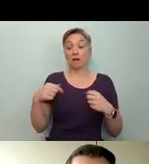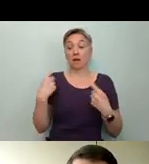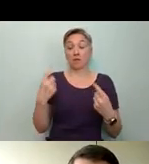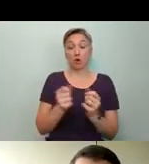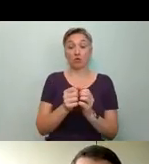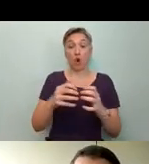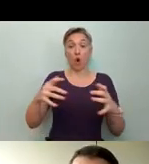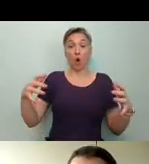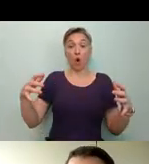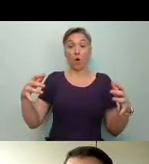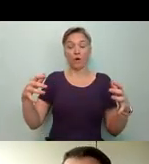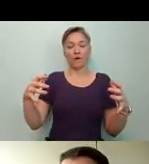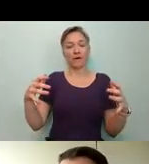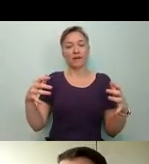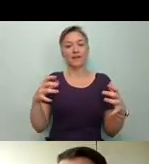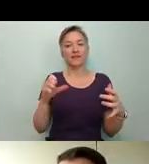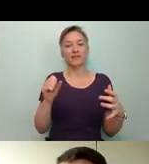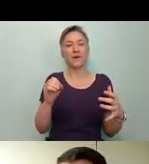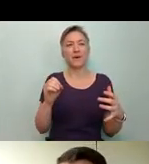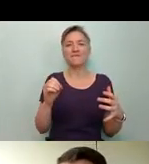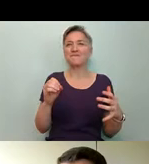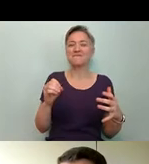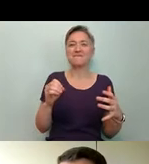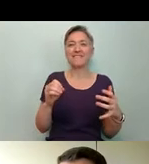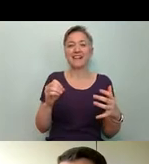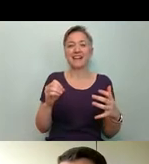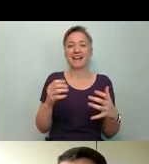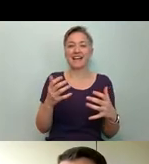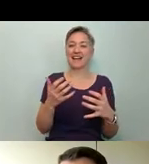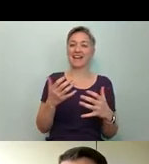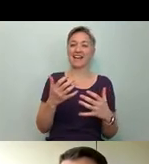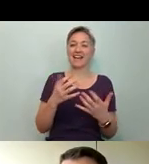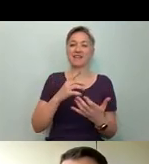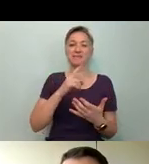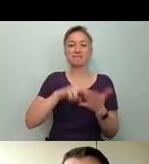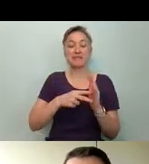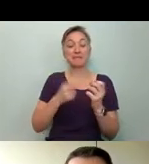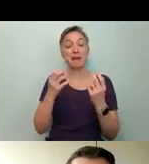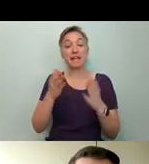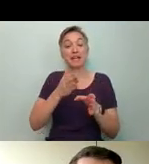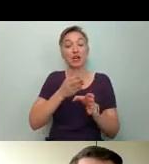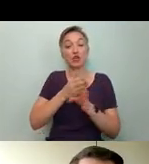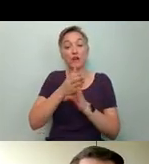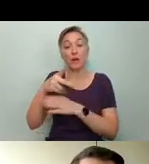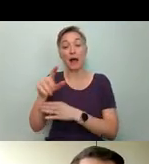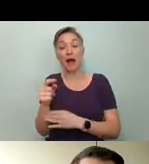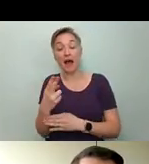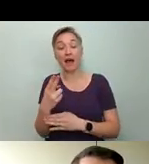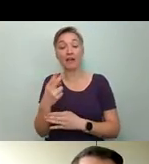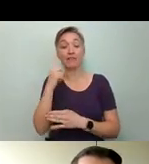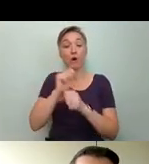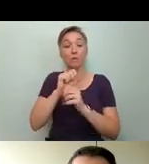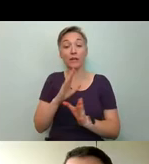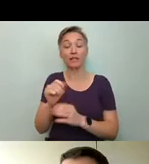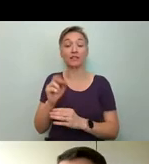an overgeneralization or provides overgeneralization to many of the career paths and opportunities that exist here at the U